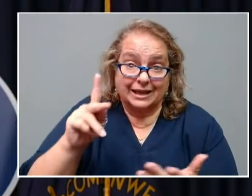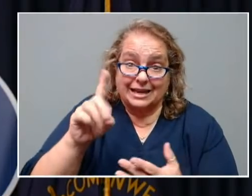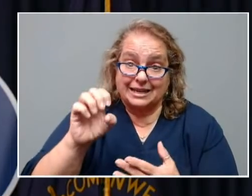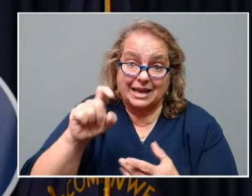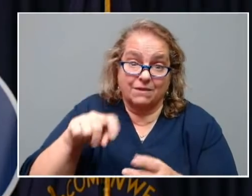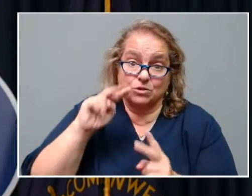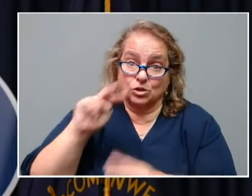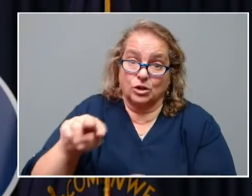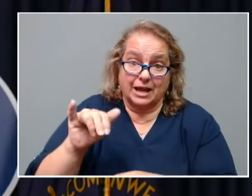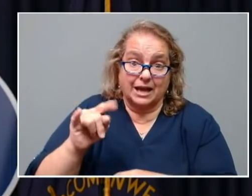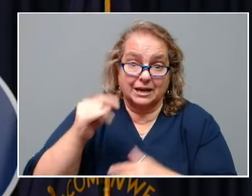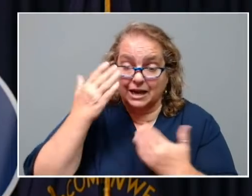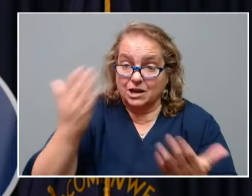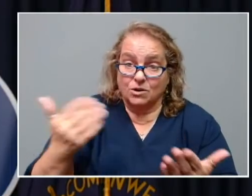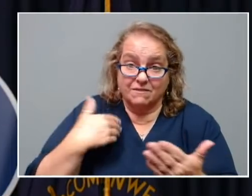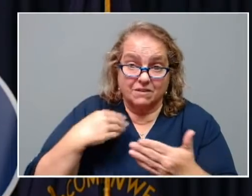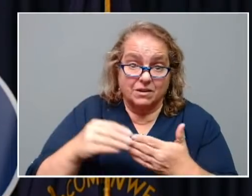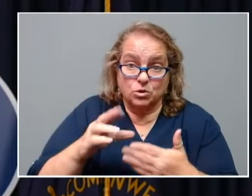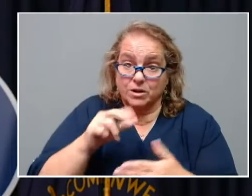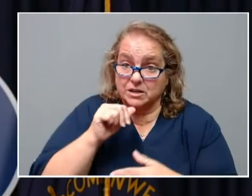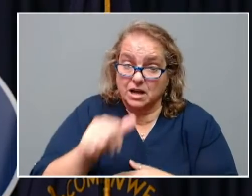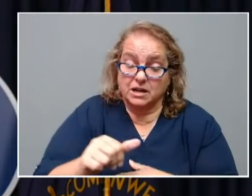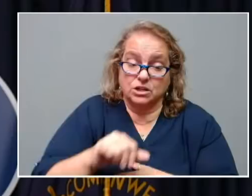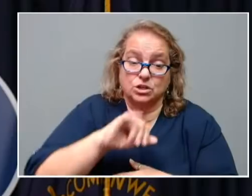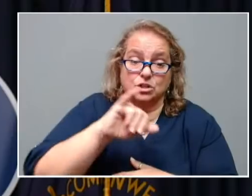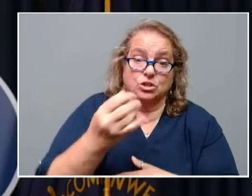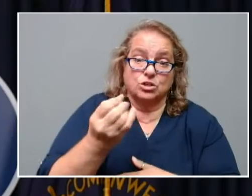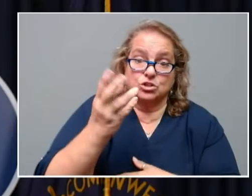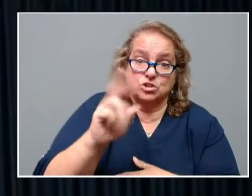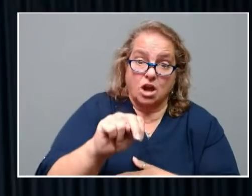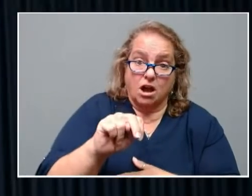John London, WLWT, Cincinnati.